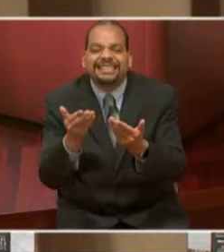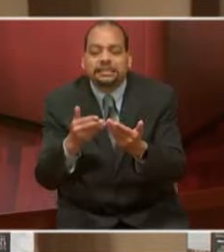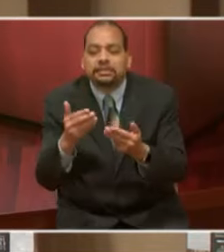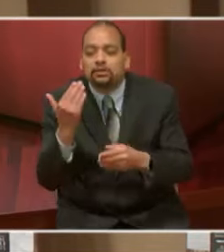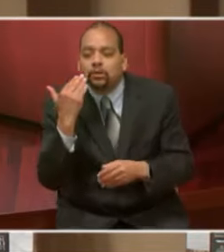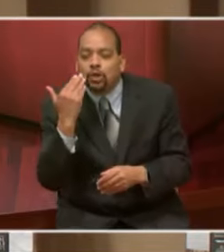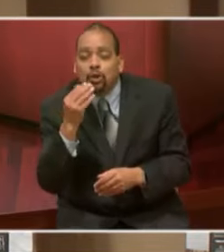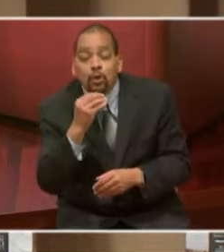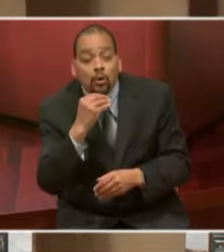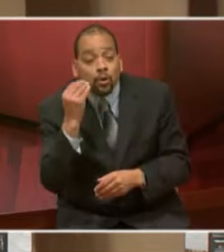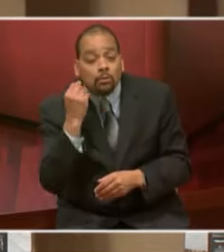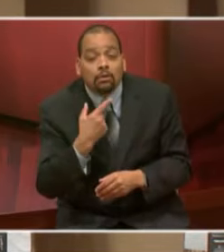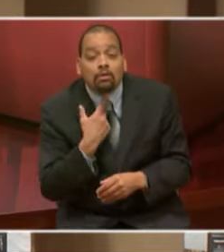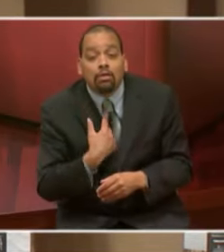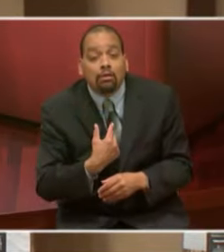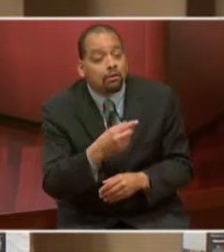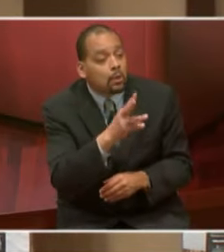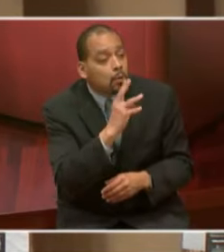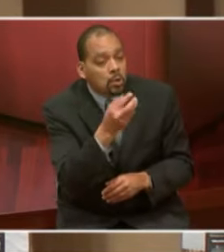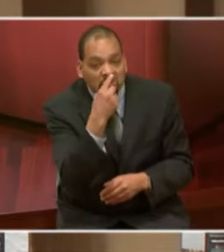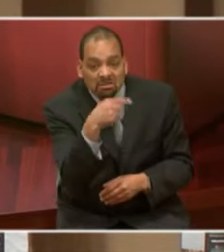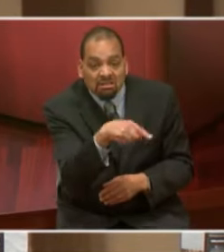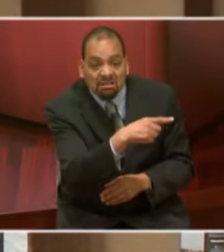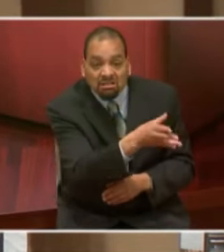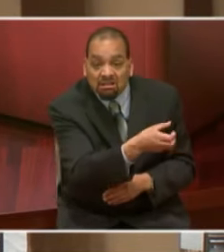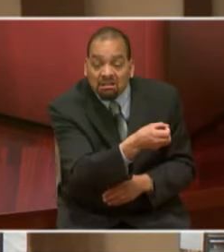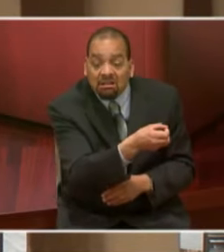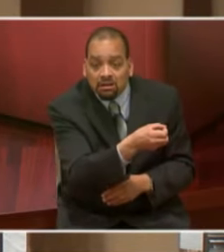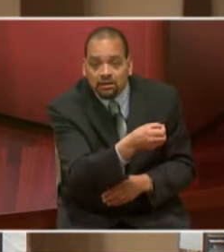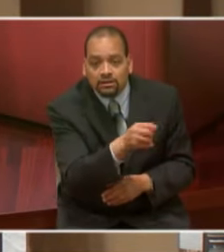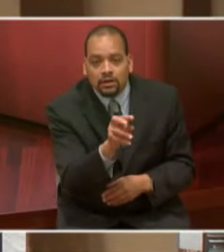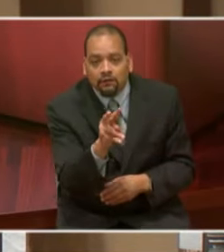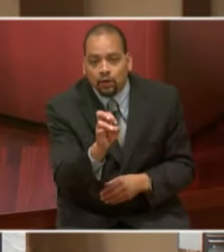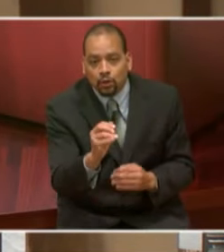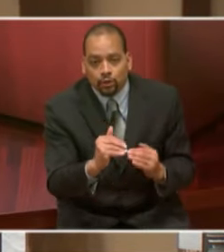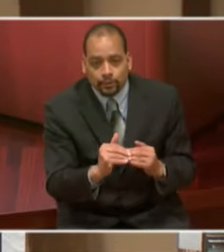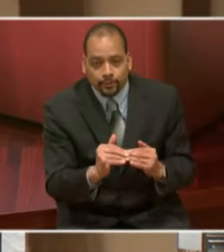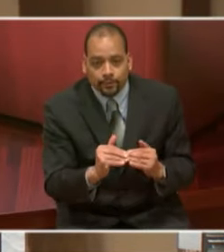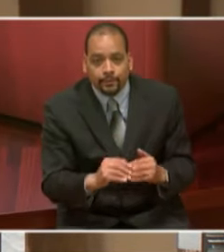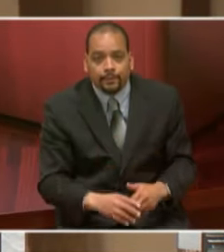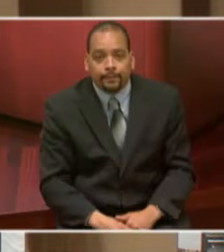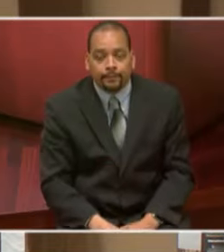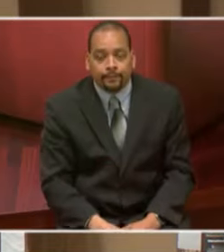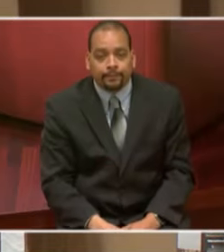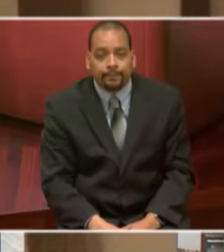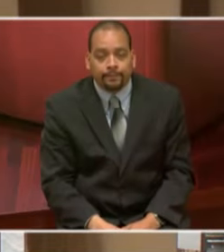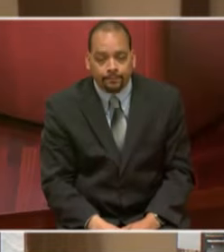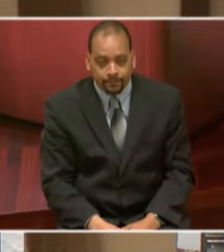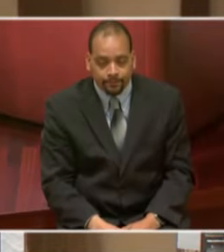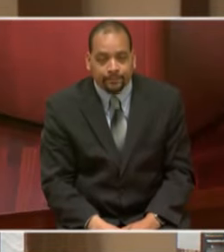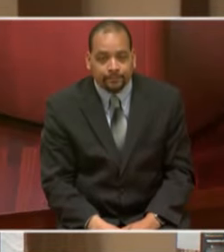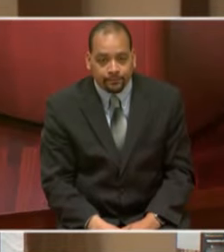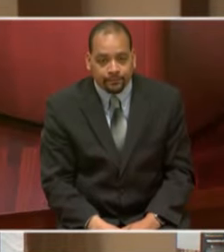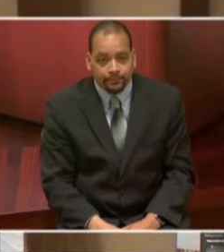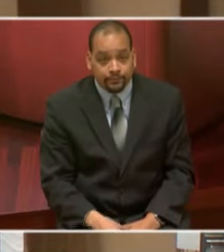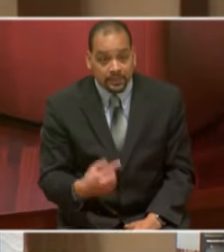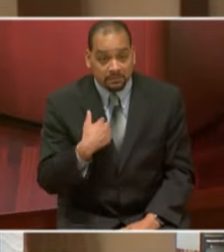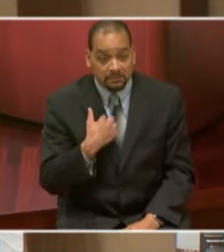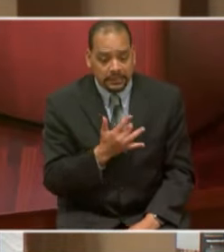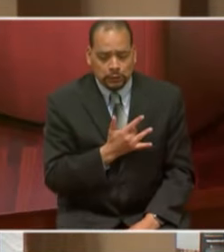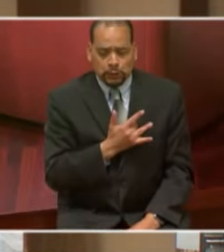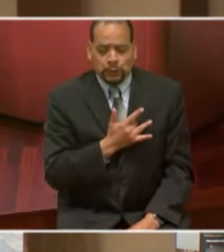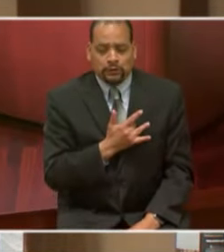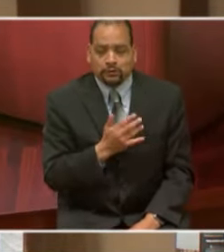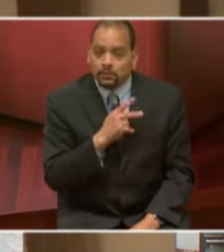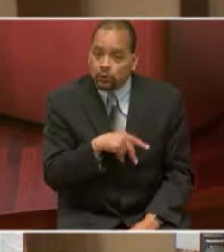your strength came out, were there ever any thoughts of turning to violence, of turning to those ways? And if not, where did that